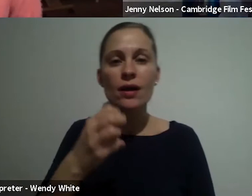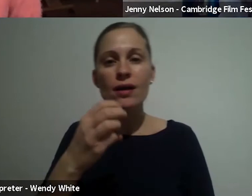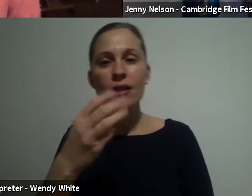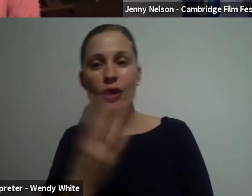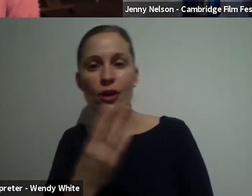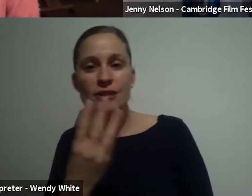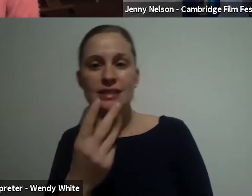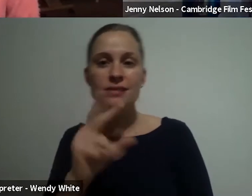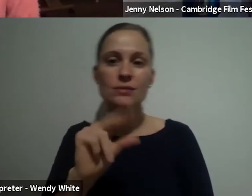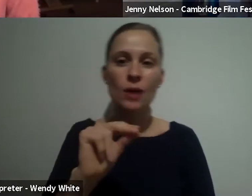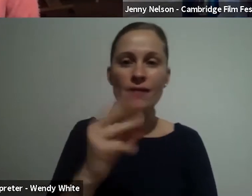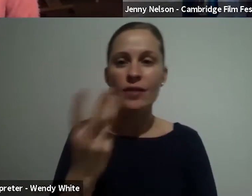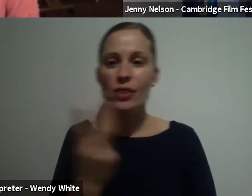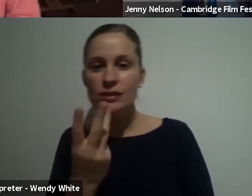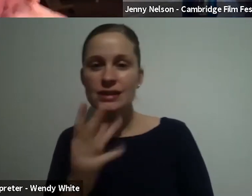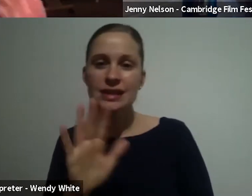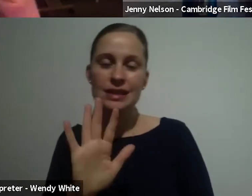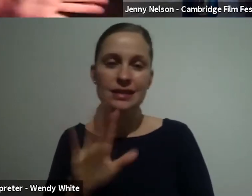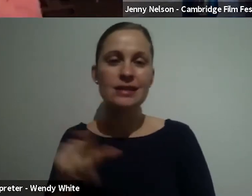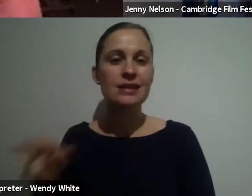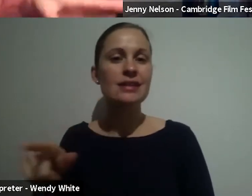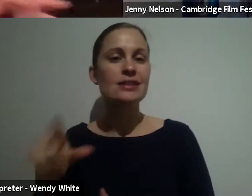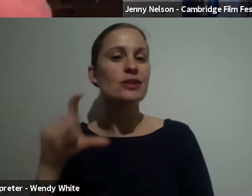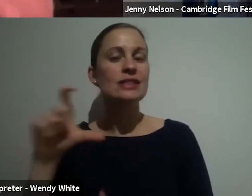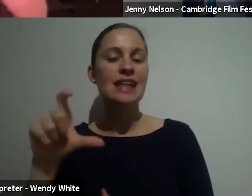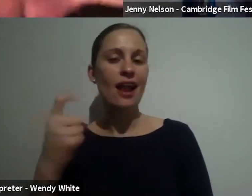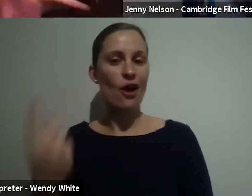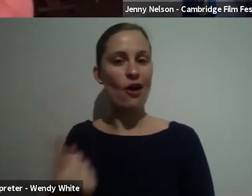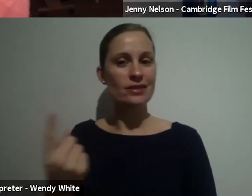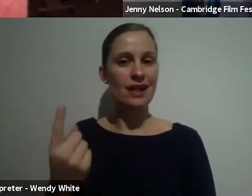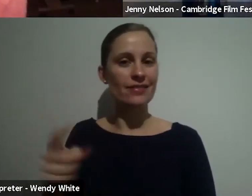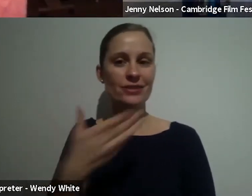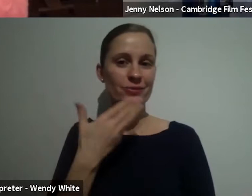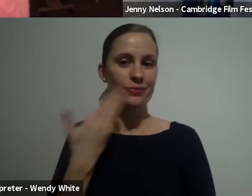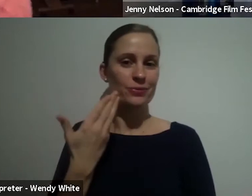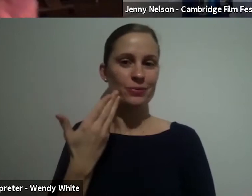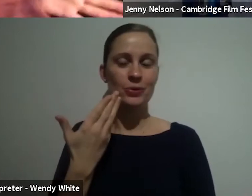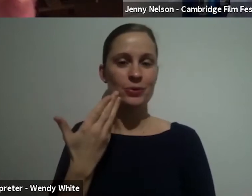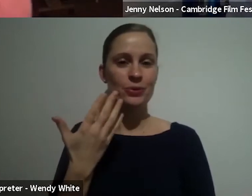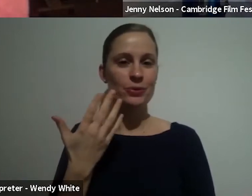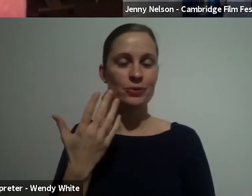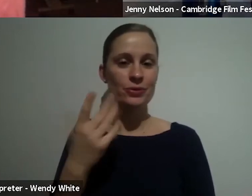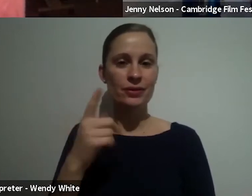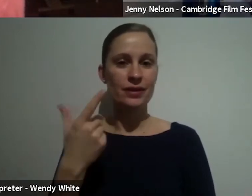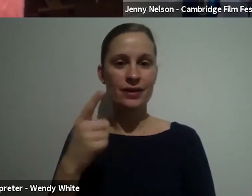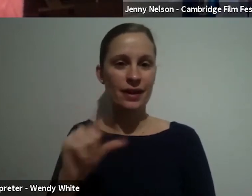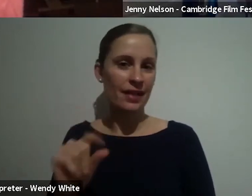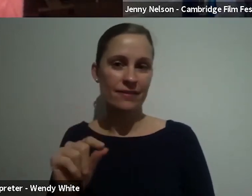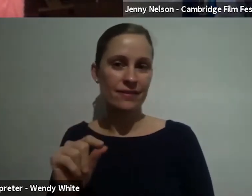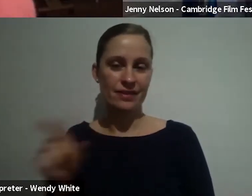13. Yeah, so Celia didn't have any, no, okay. Instagram, no Twitter,